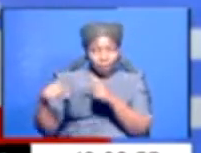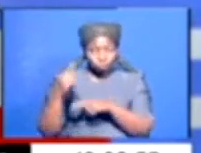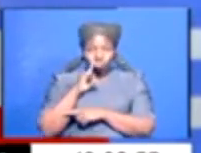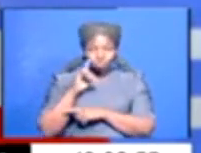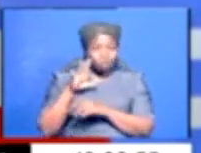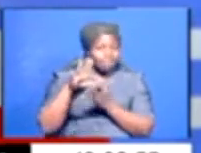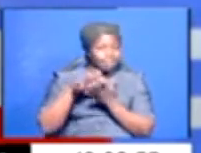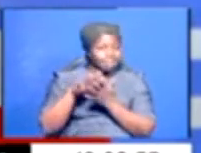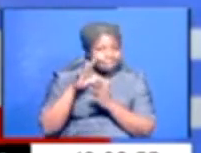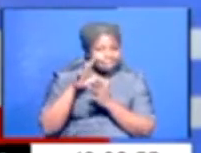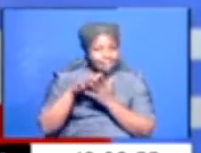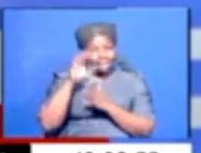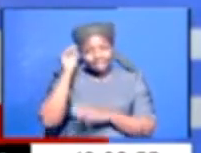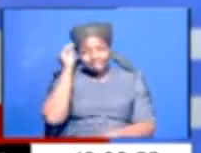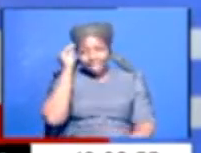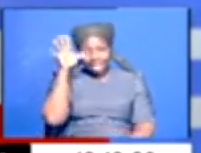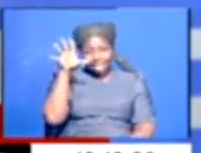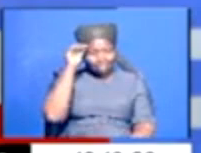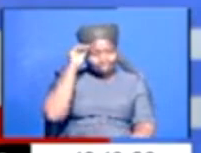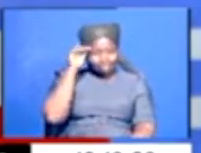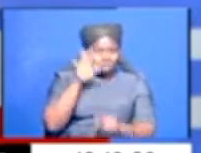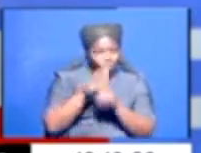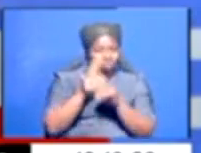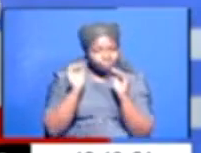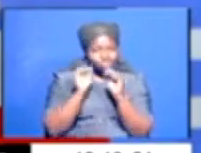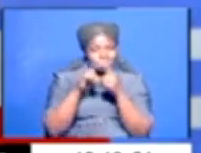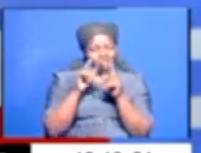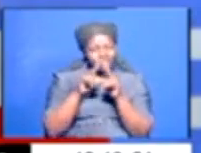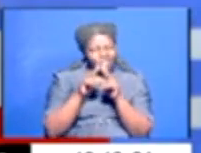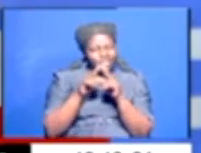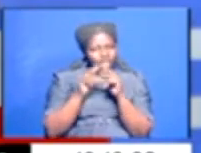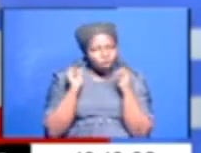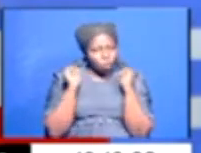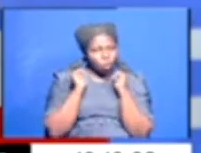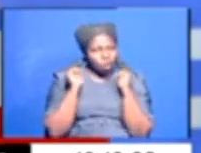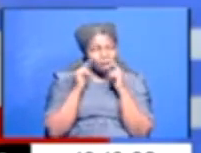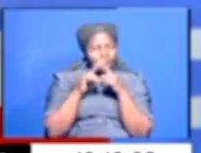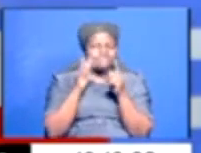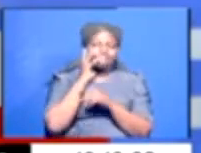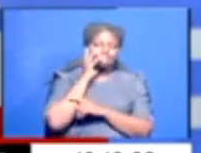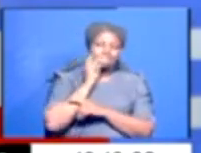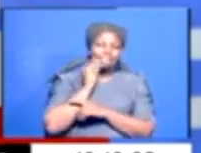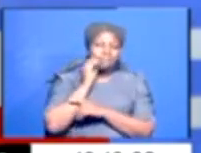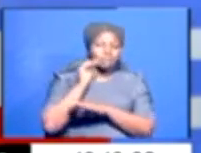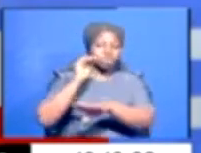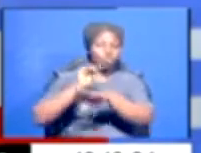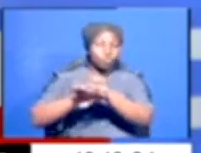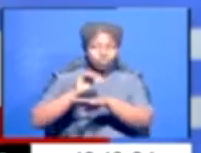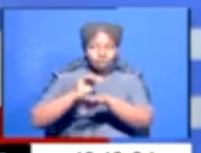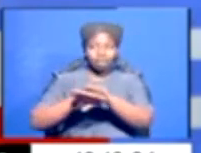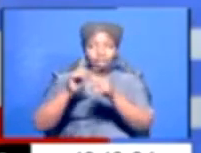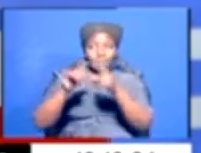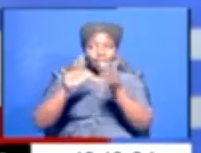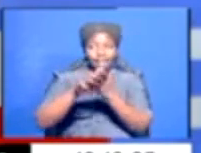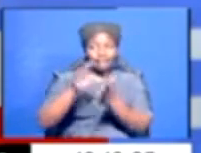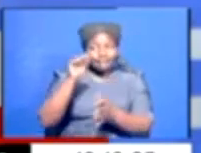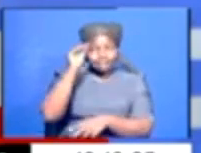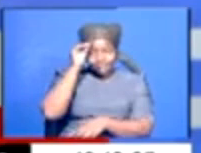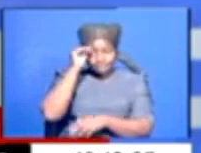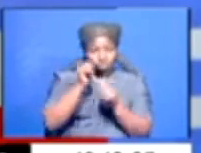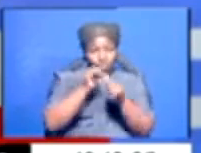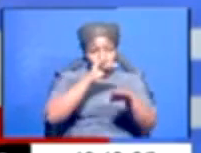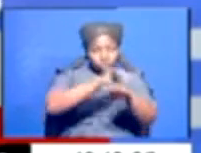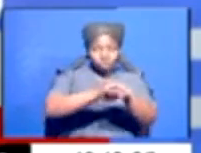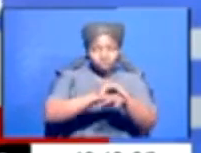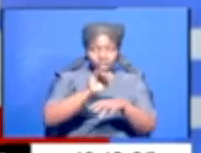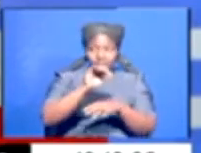not much. Though it was very cold, but the experience was good. Yes. But the learning we get in Camp Two, that